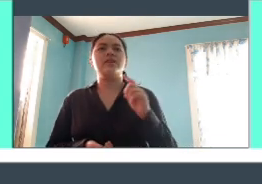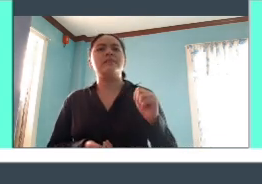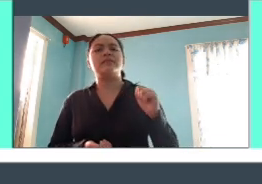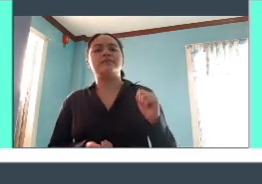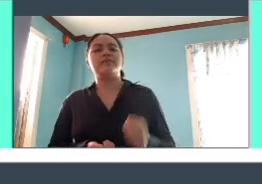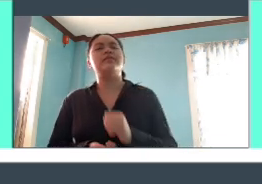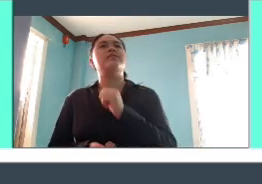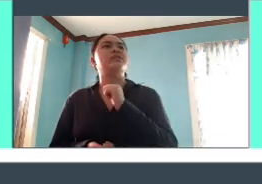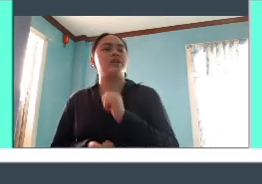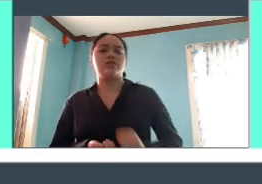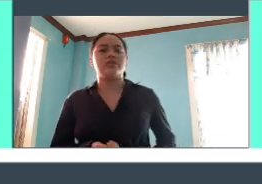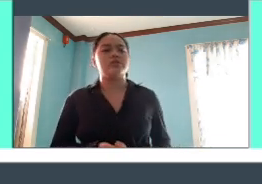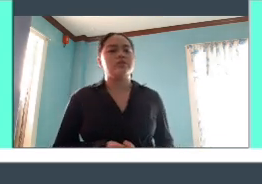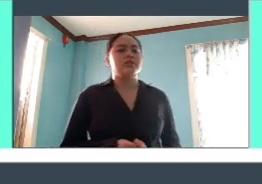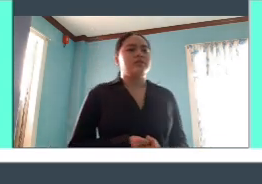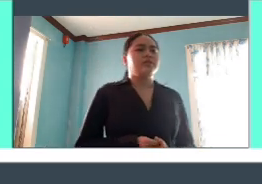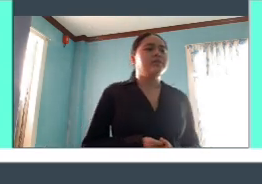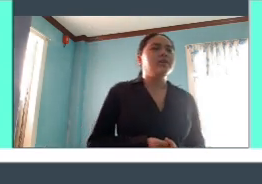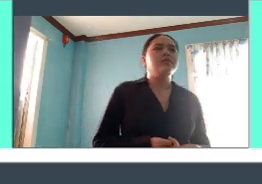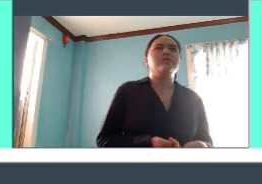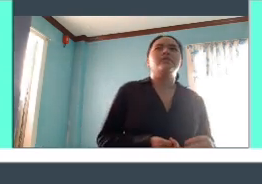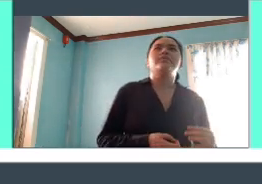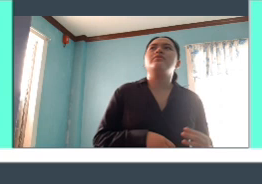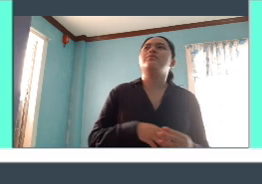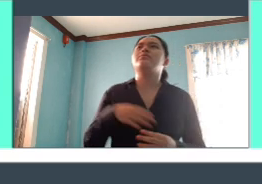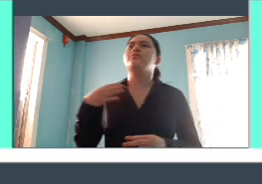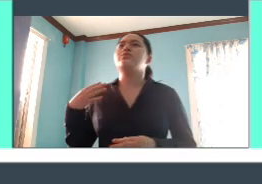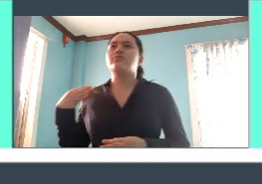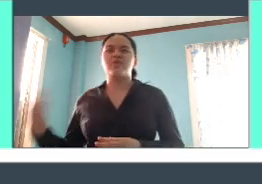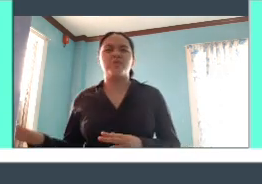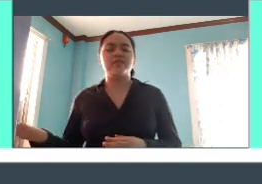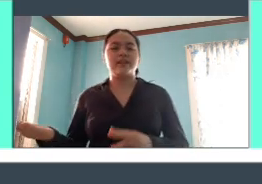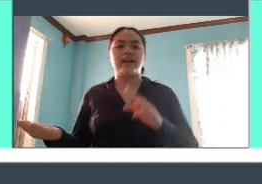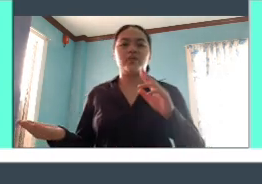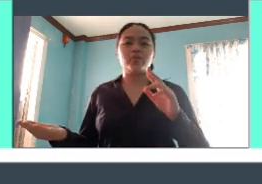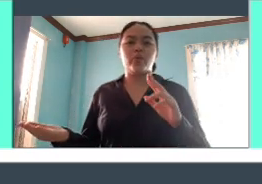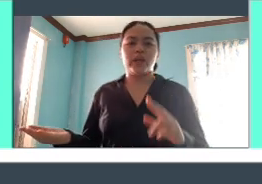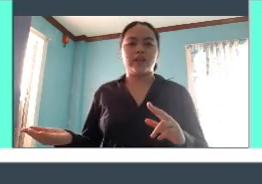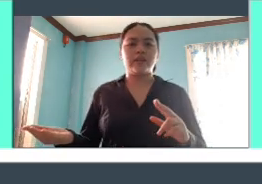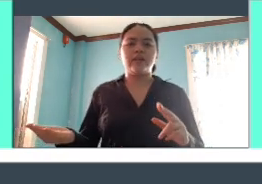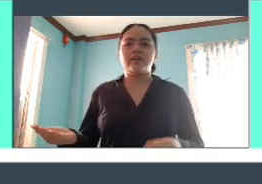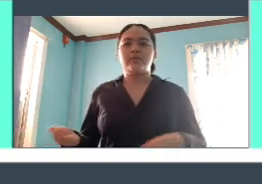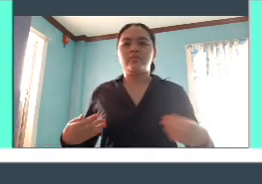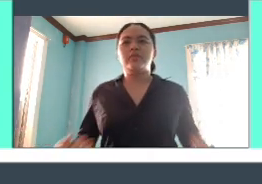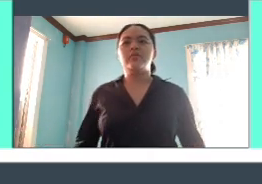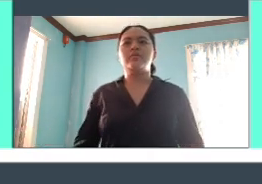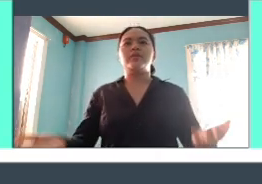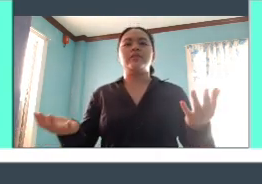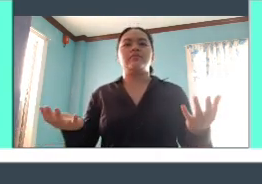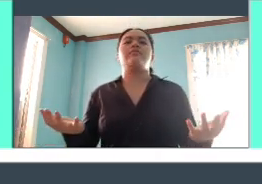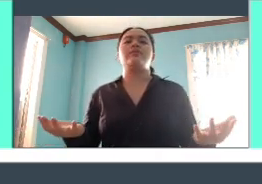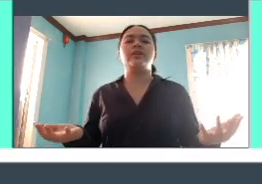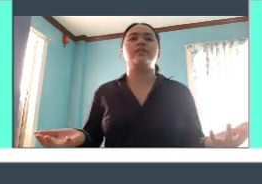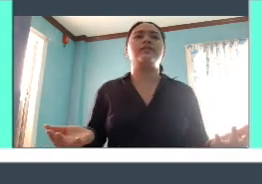to enable fertilization. Sometimes they rely on strong weather like wind to blow